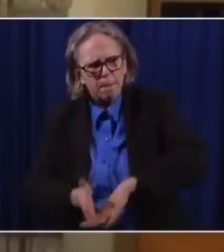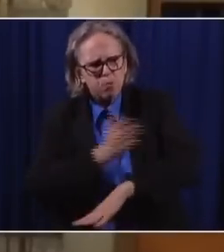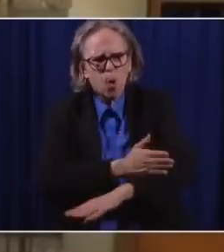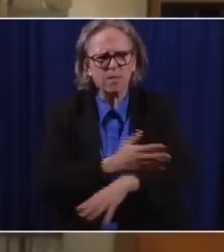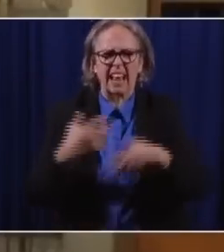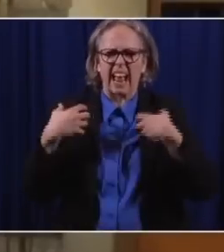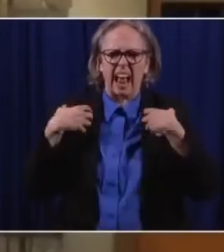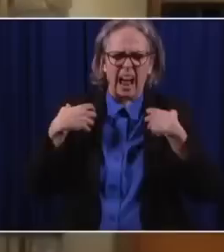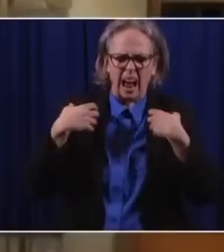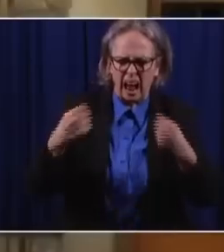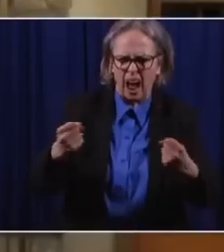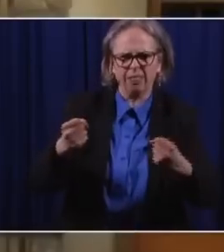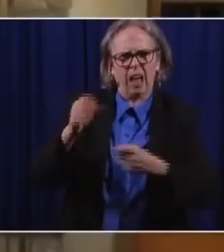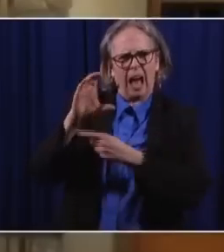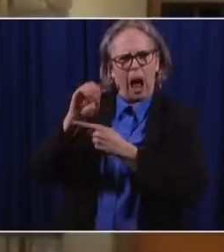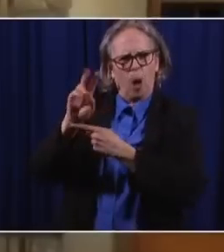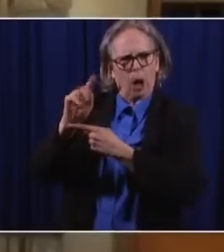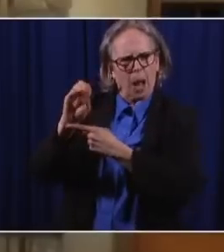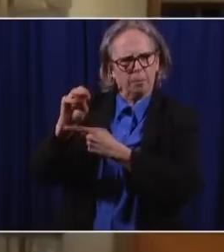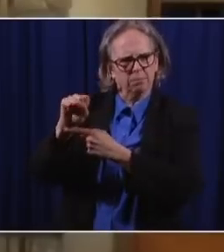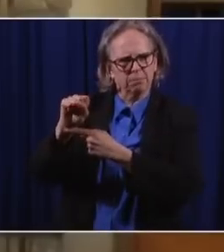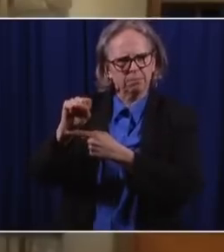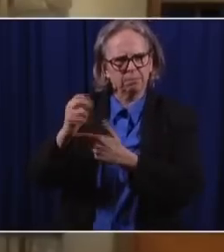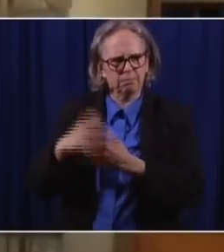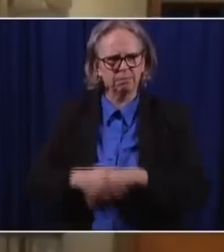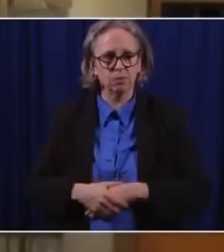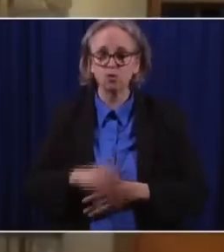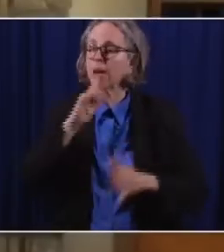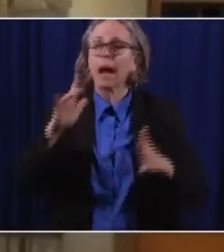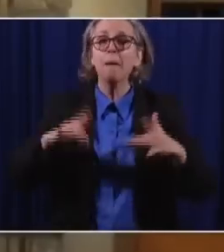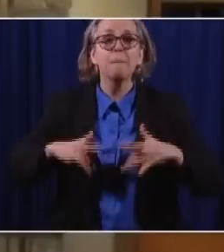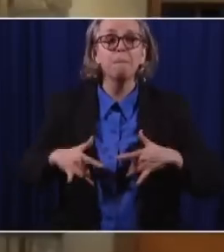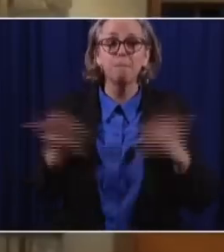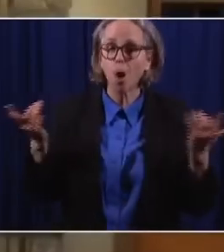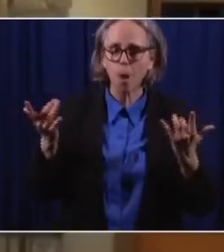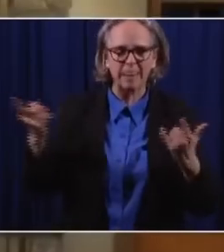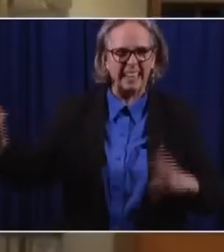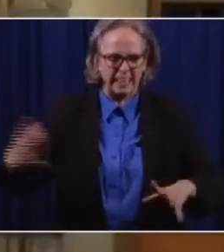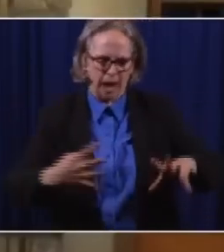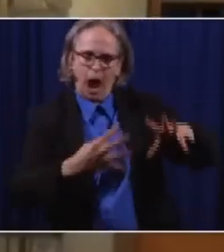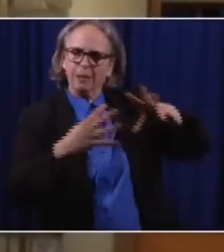delighted he has accepted this